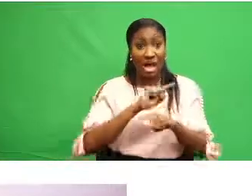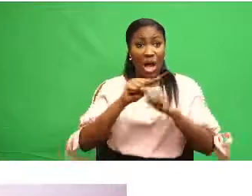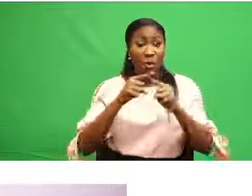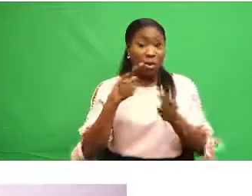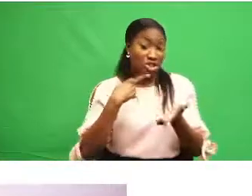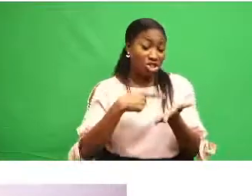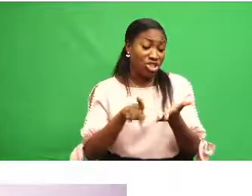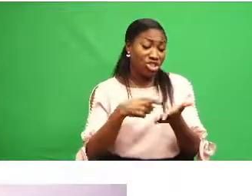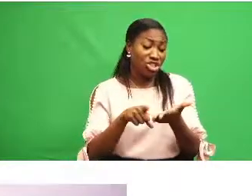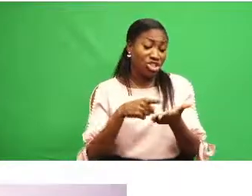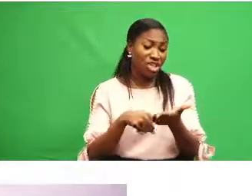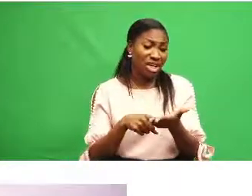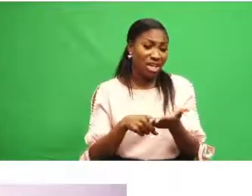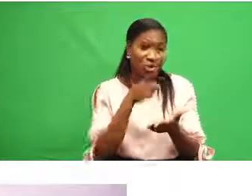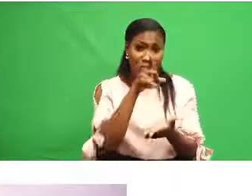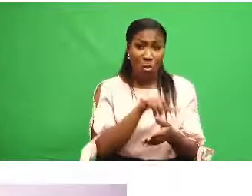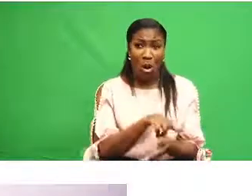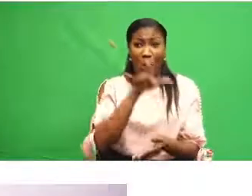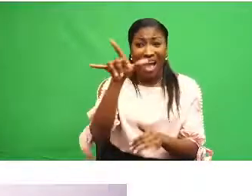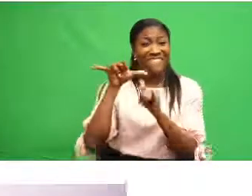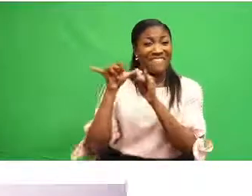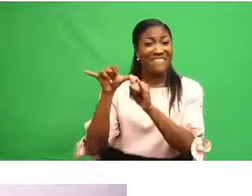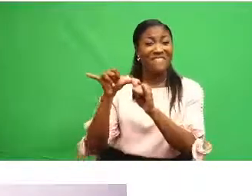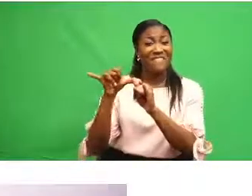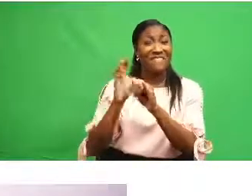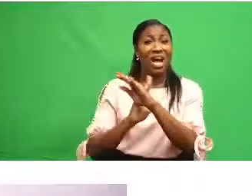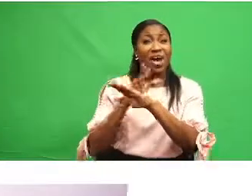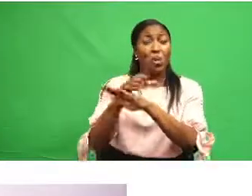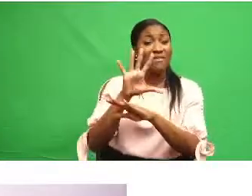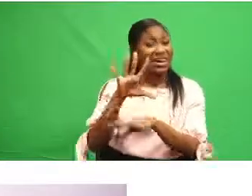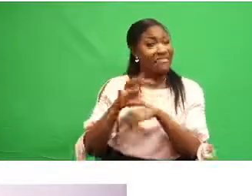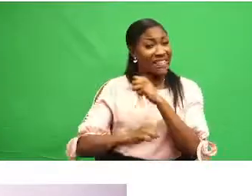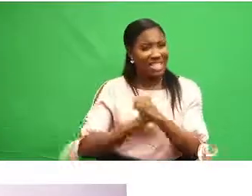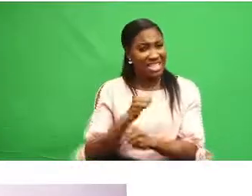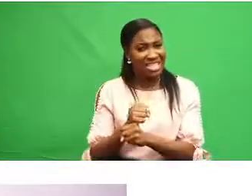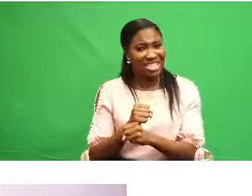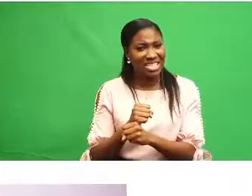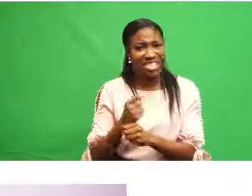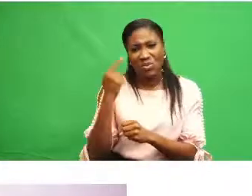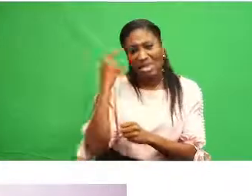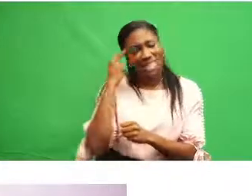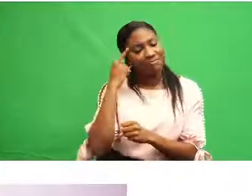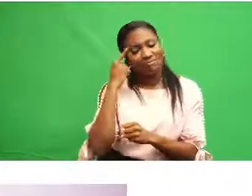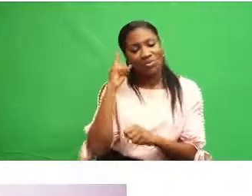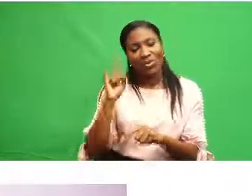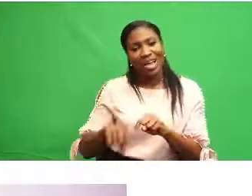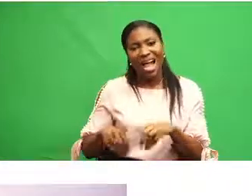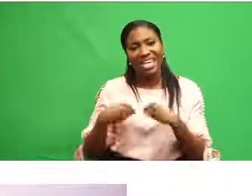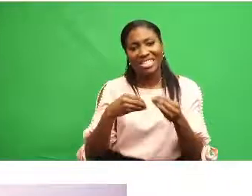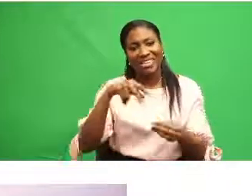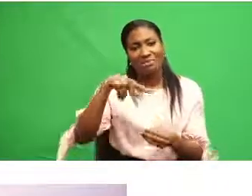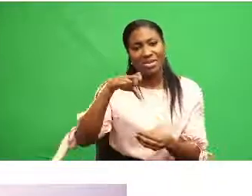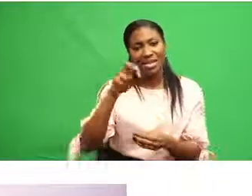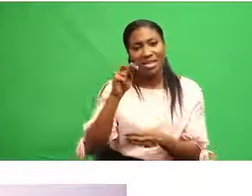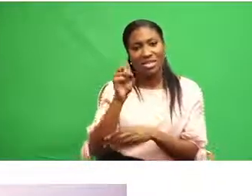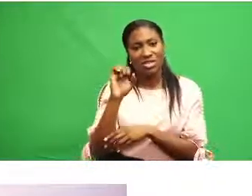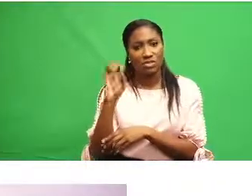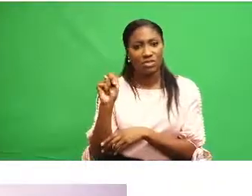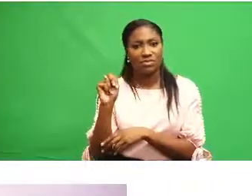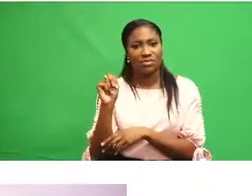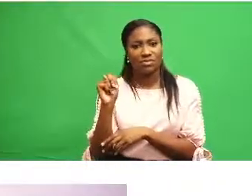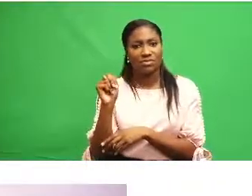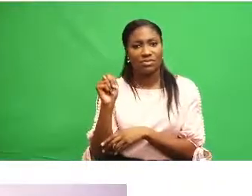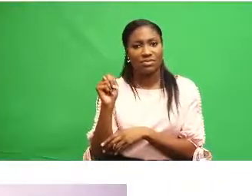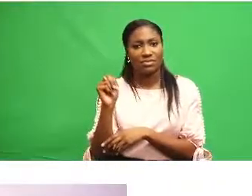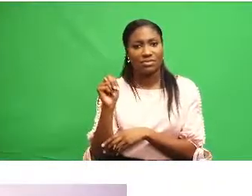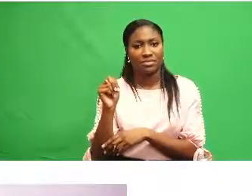travels, it adds up to more than 5 years in aggregate, you will see it don't meet that conditionality as well. Okay. But you get a second bite